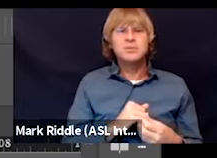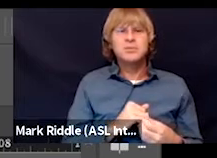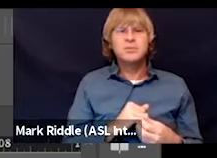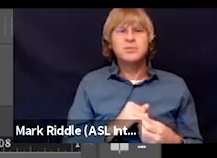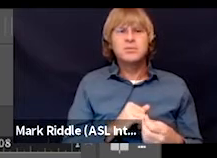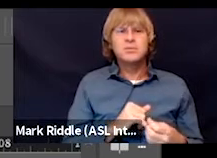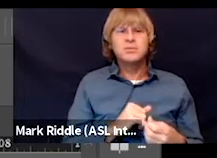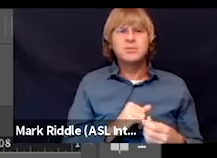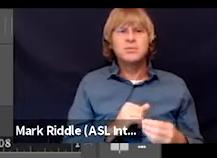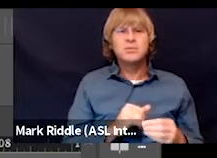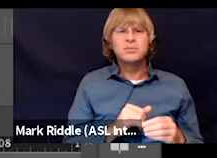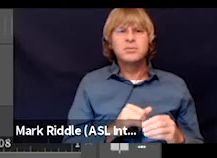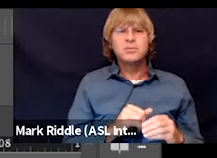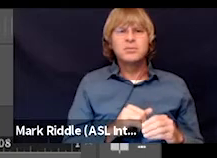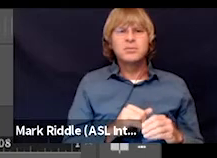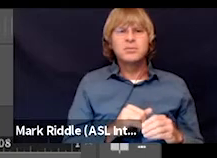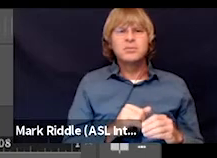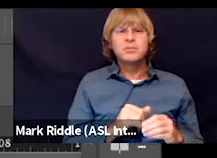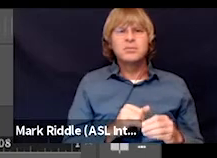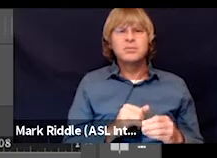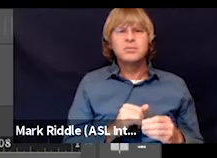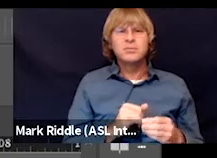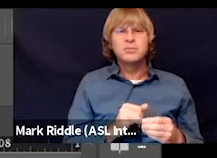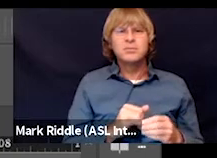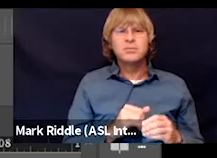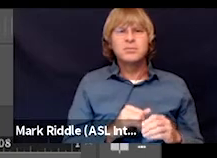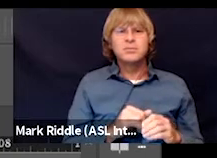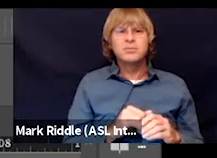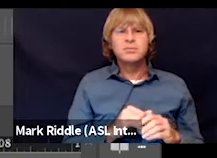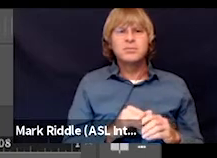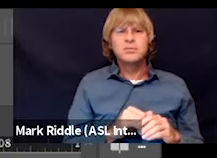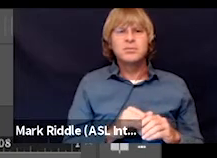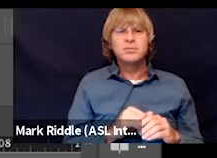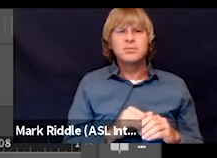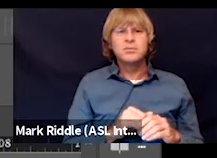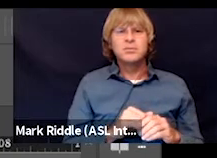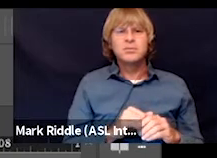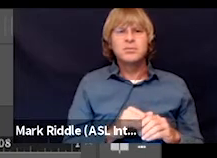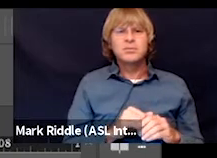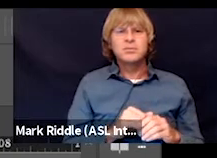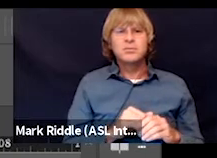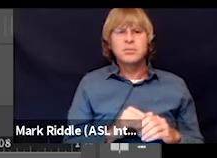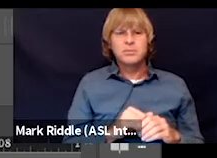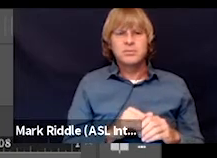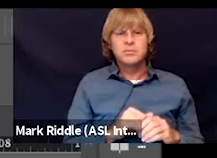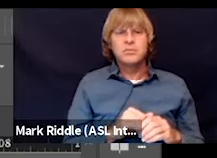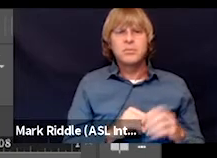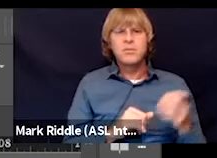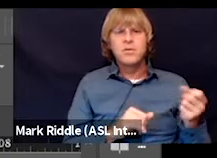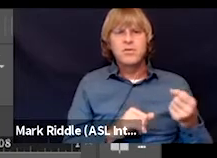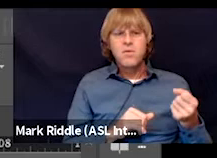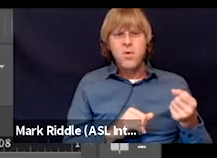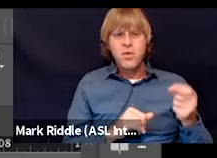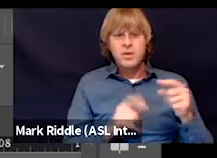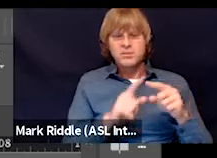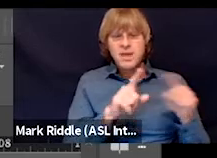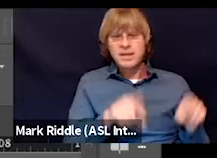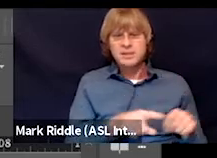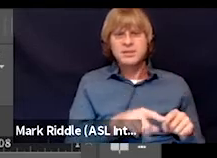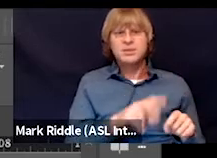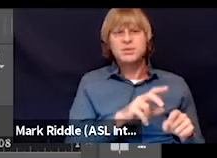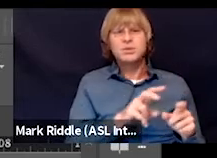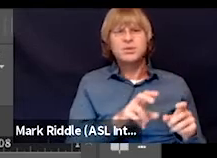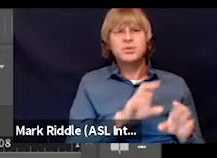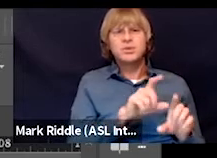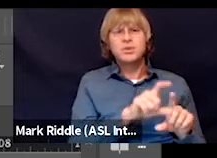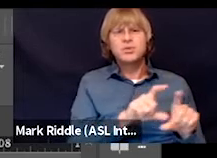fill with placeholder text. There we go. Fill with placeholder text. I'm going to drag